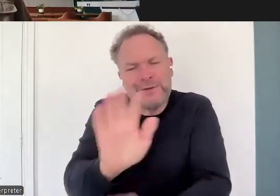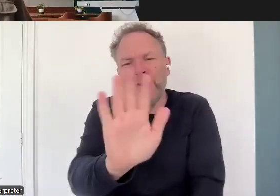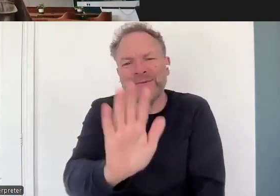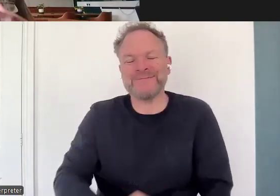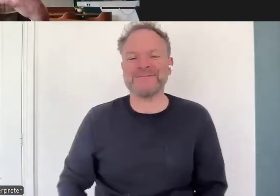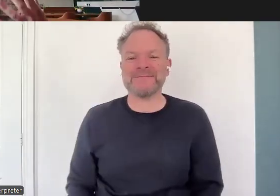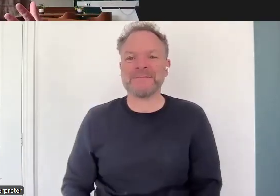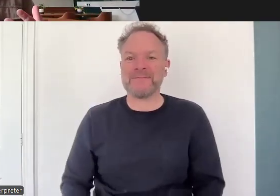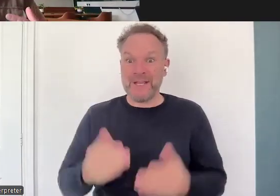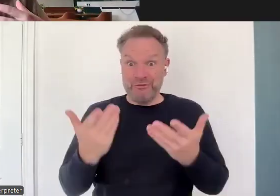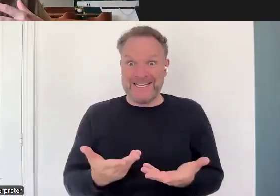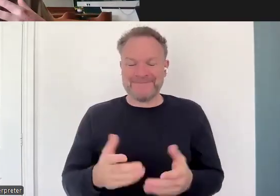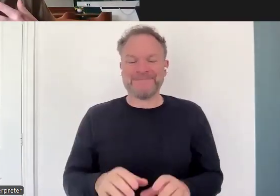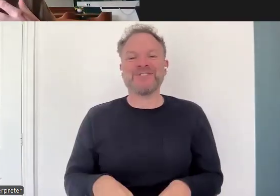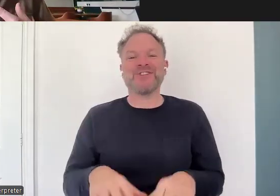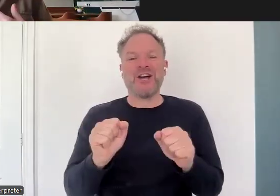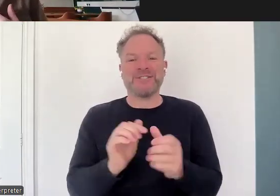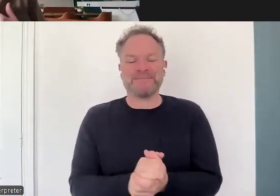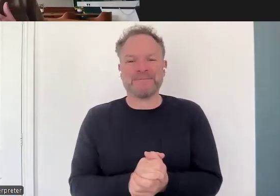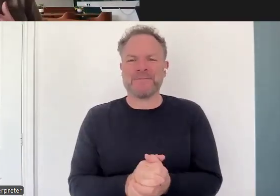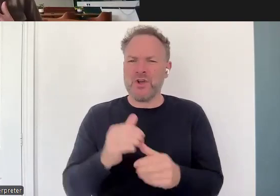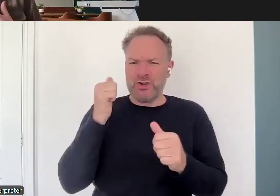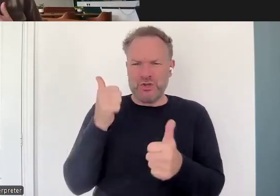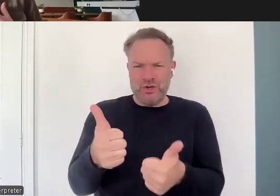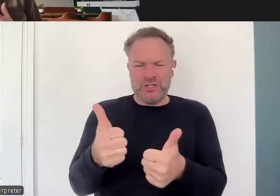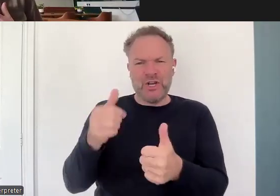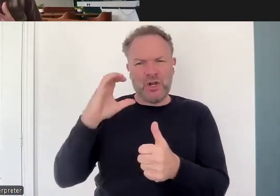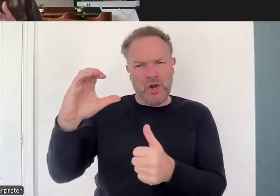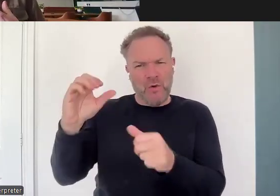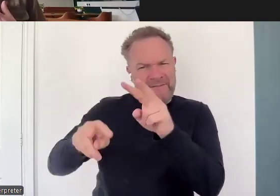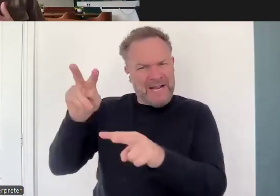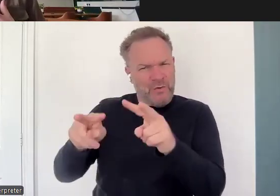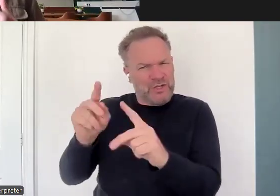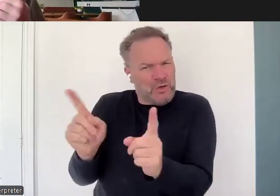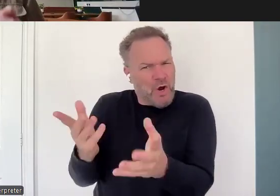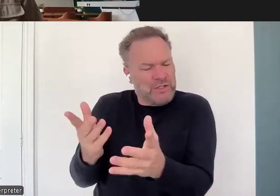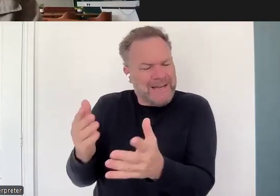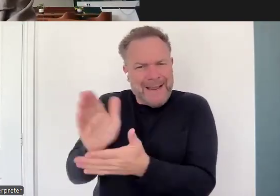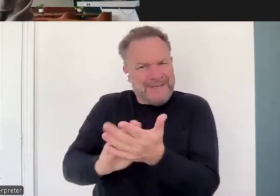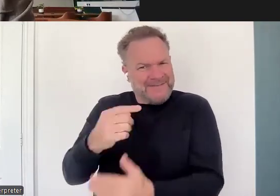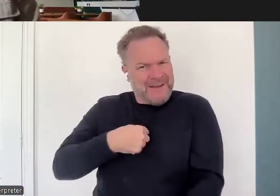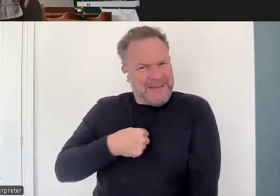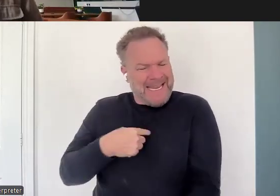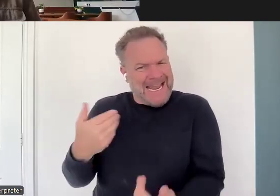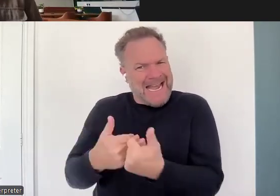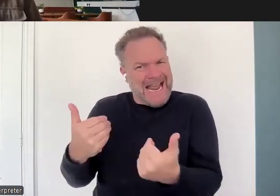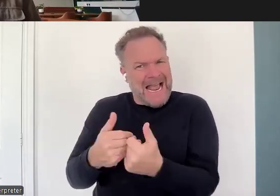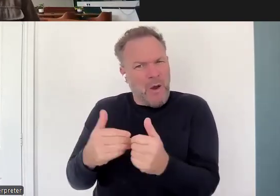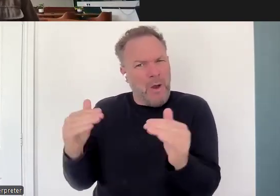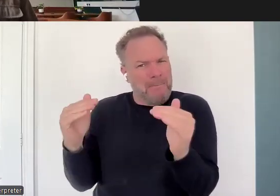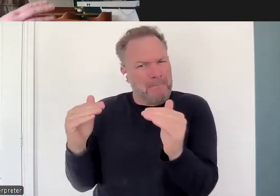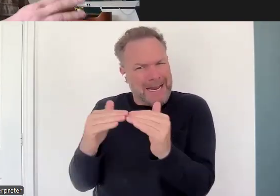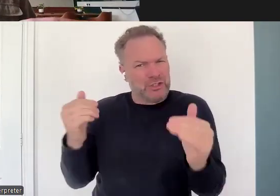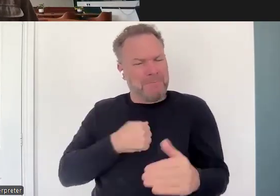to start there, then, in terms of what good co-evaluation looks like, what it means for me, and how we can apply it to our own